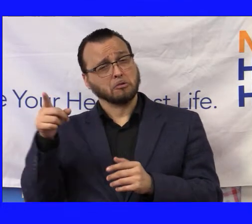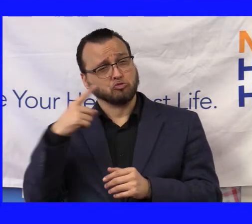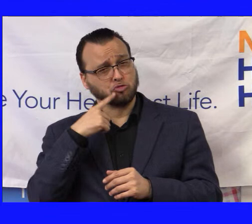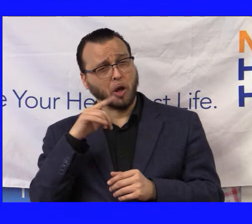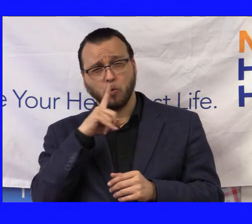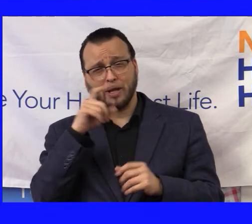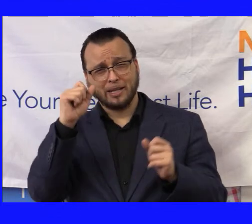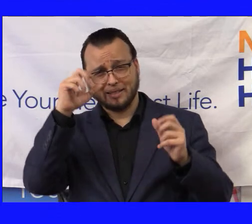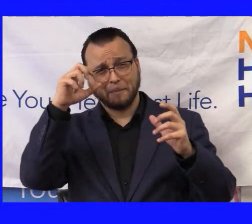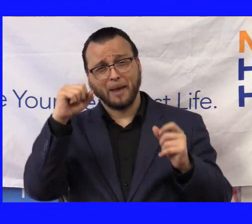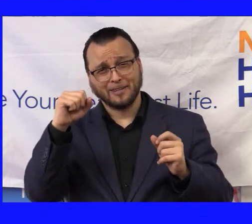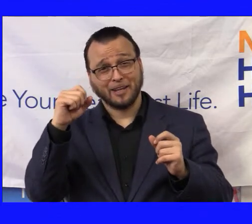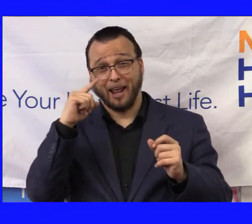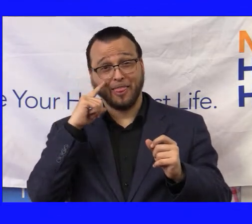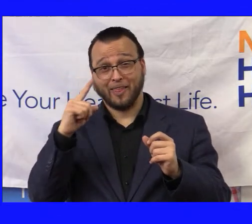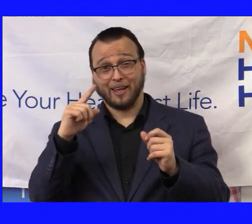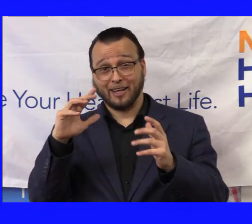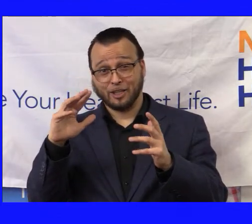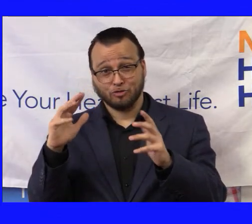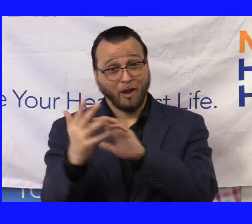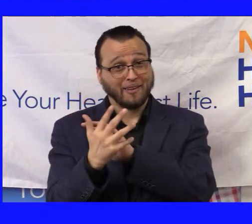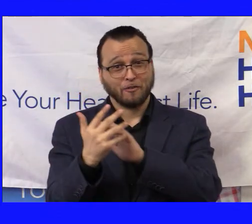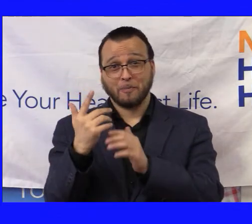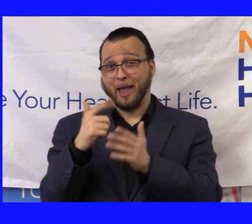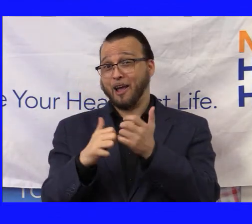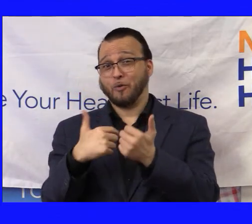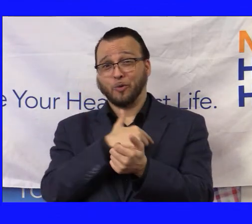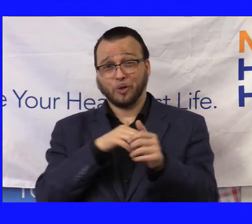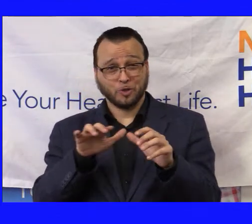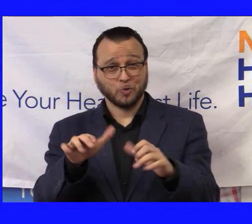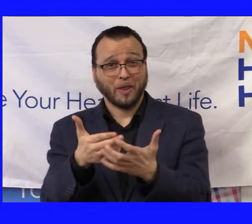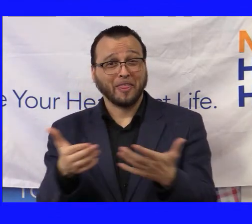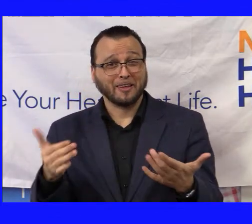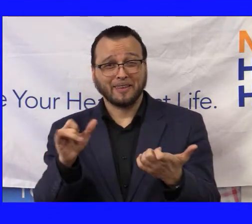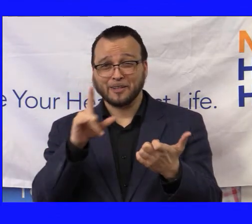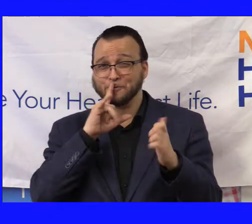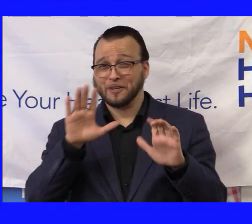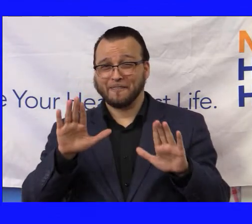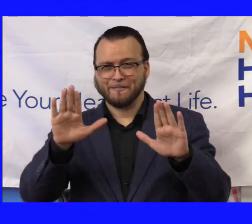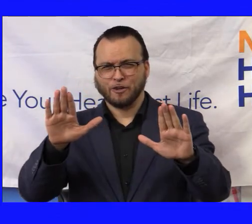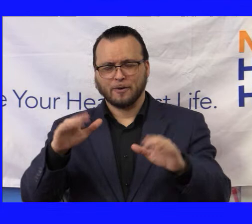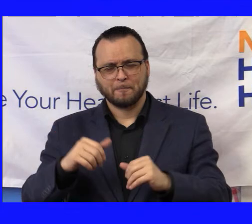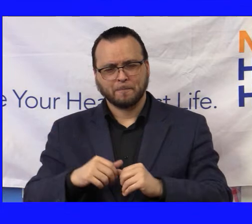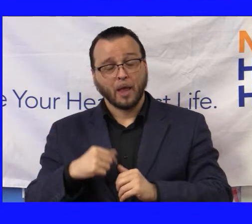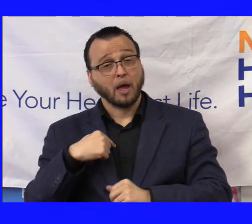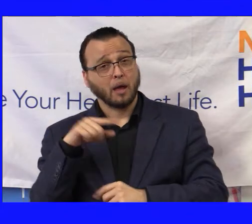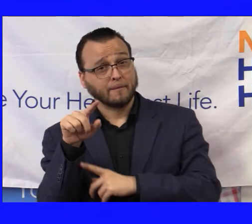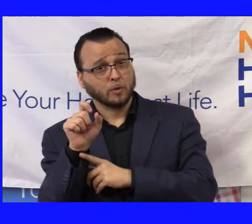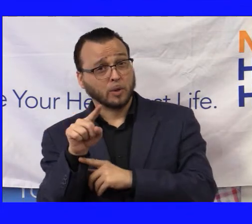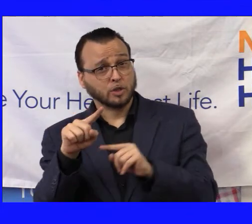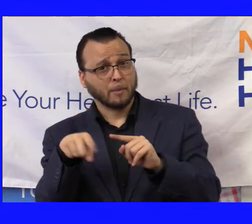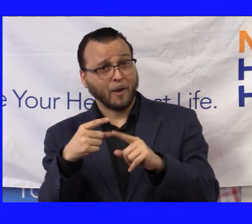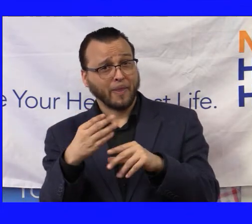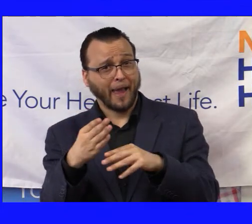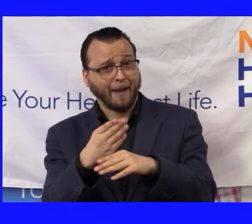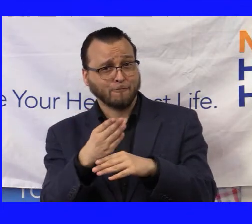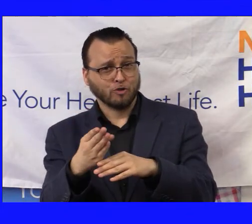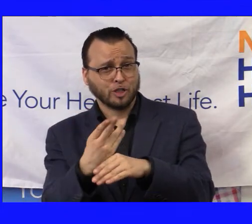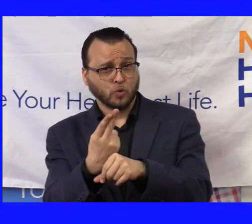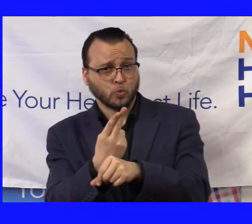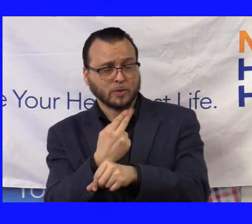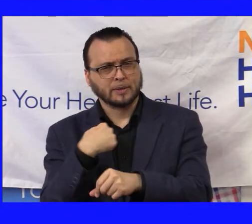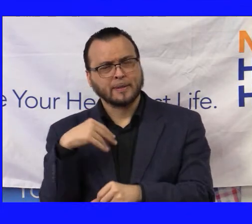it's transforming, the way we do things. So it's terrific. I had a question on the averages, and this sort of gets to the